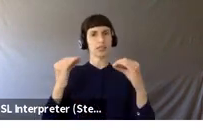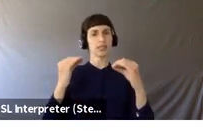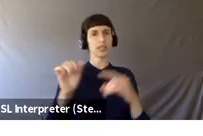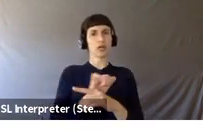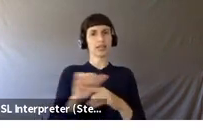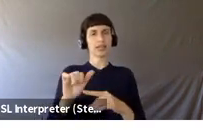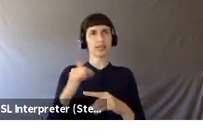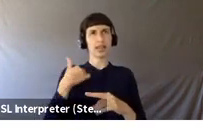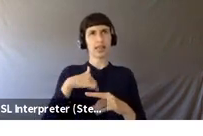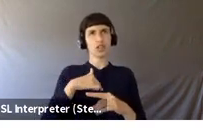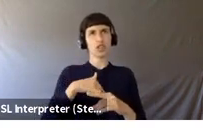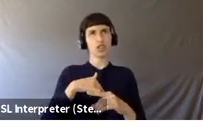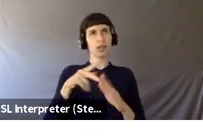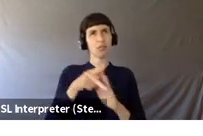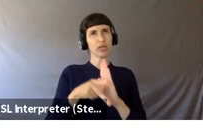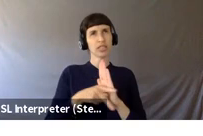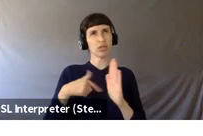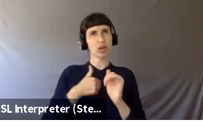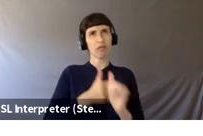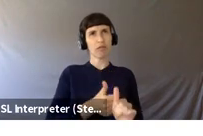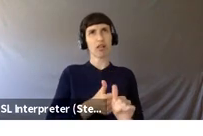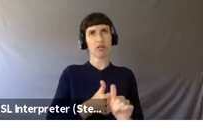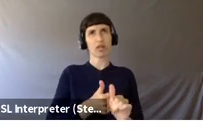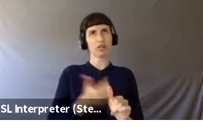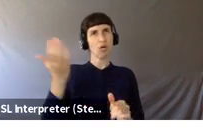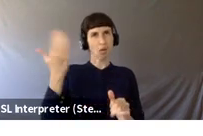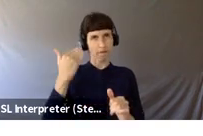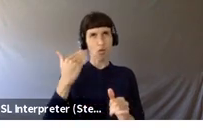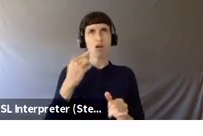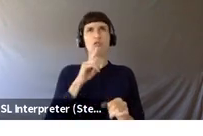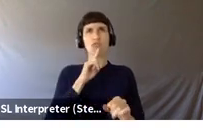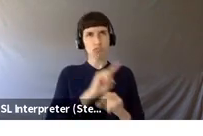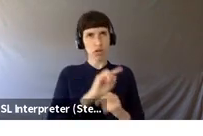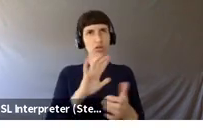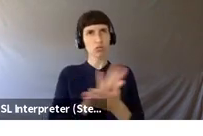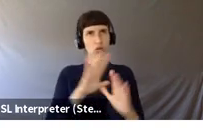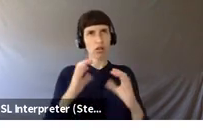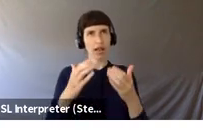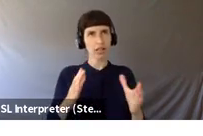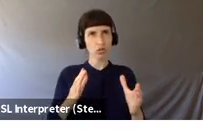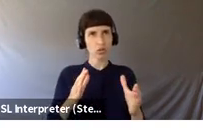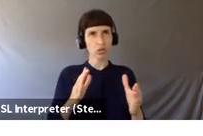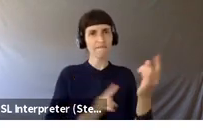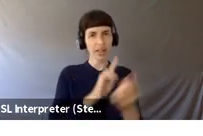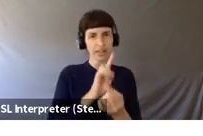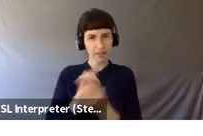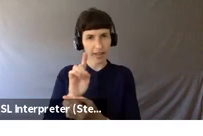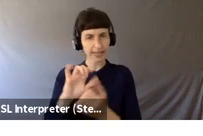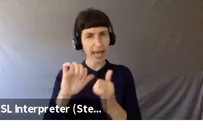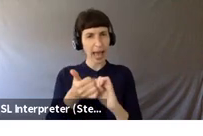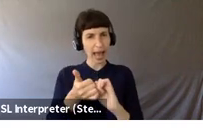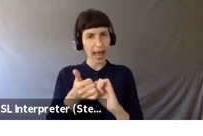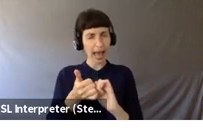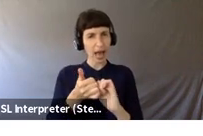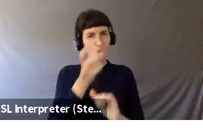as you're thinking about, especially how do you take stuff that you used to do in the classroom face-to-face, how do you like transport that